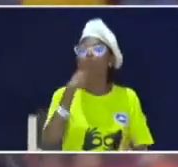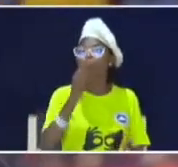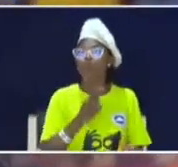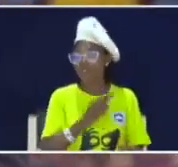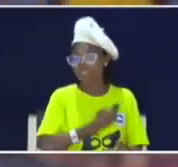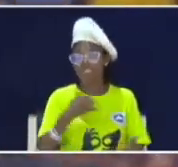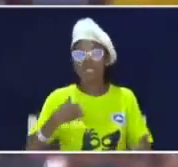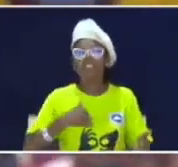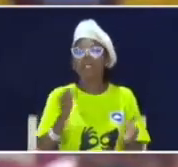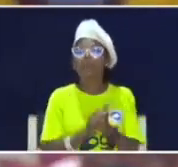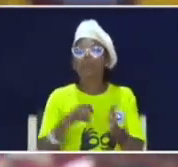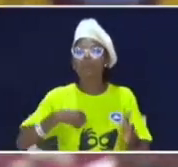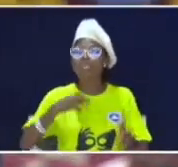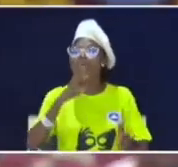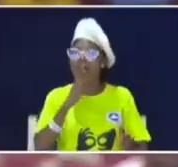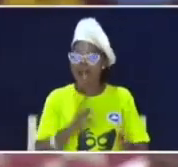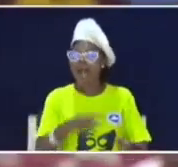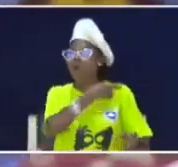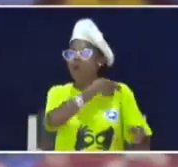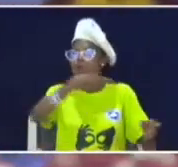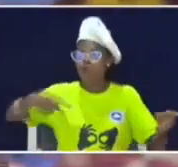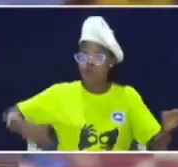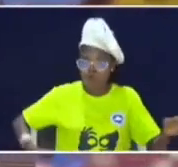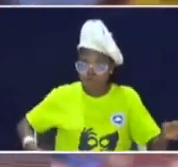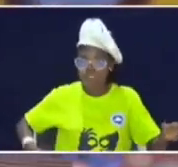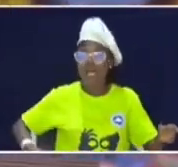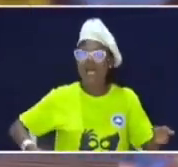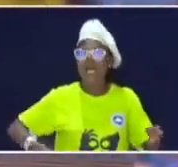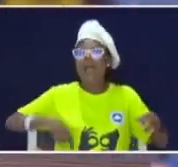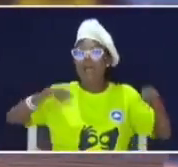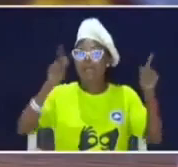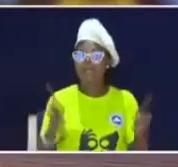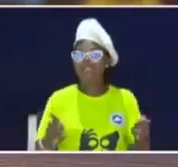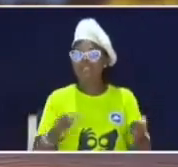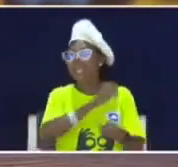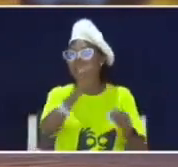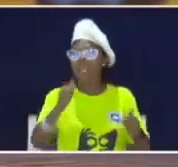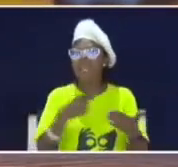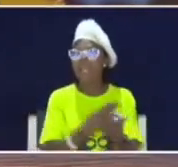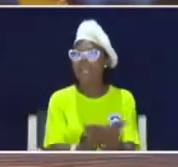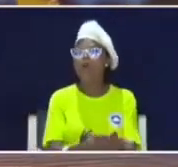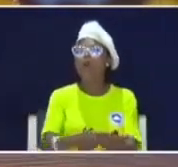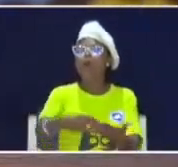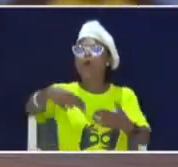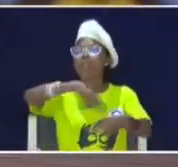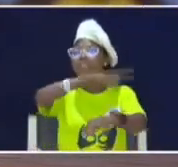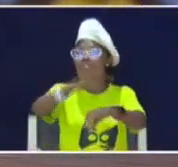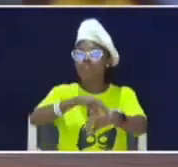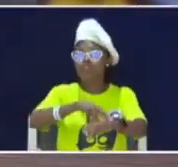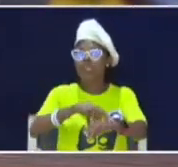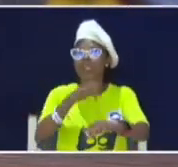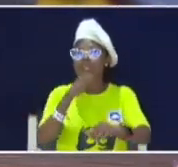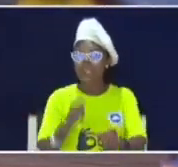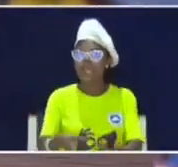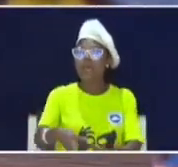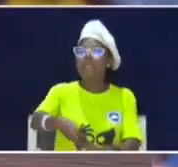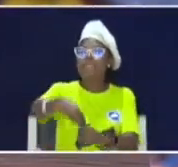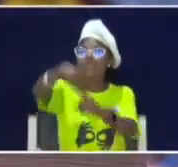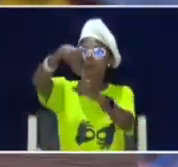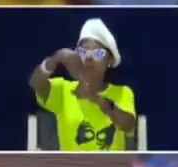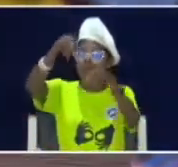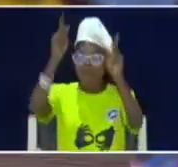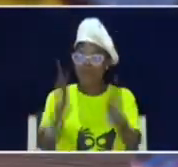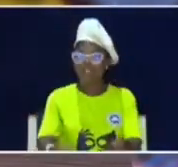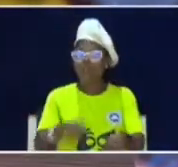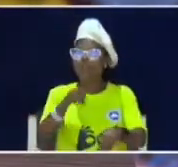that we are royal priesthood, a holy nation, a peculiar person. So you don't